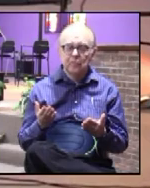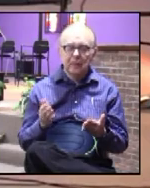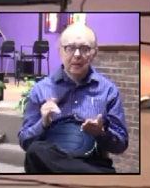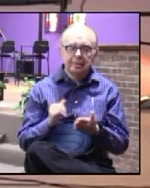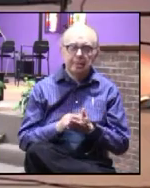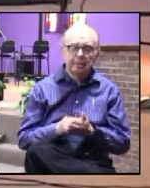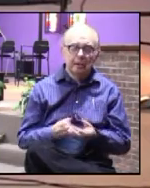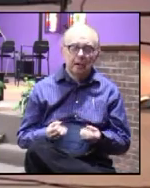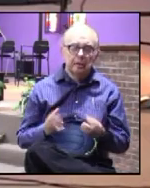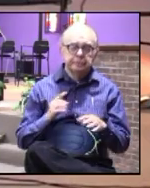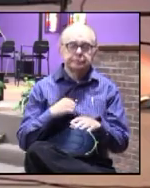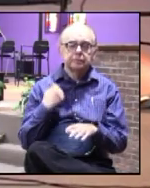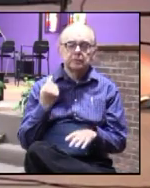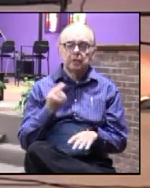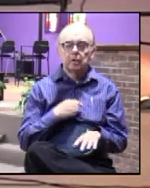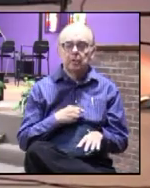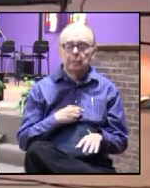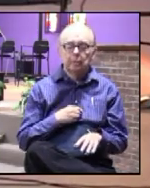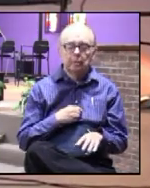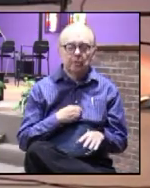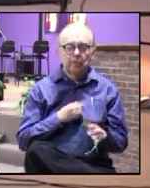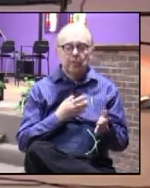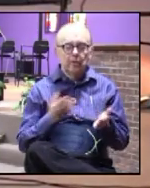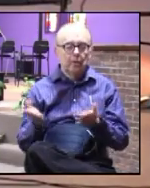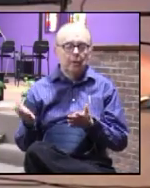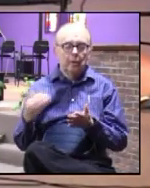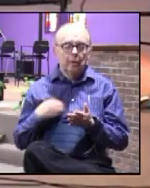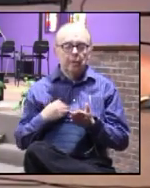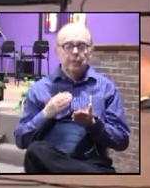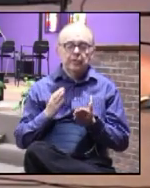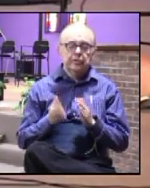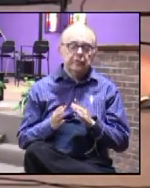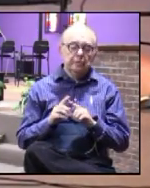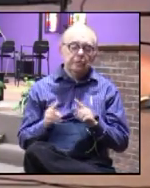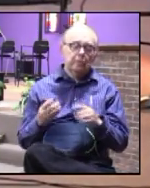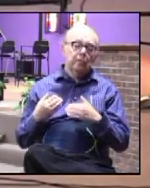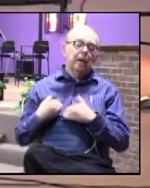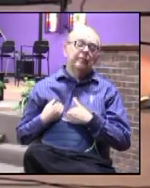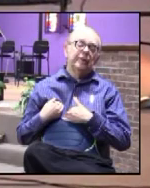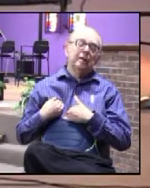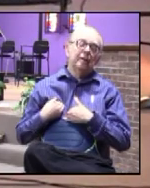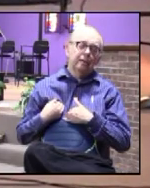That so many times what we carry seems so heavy.